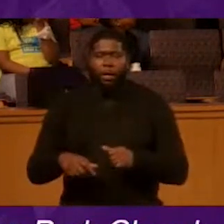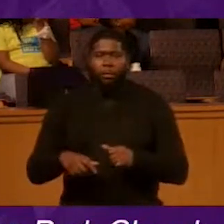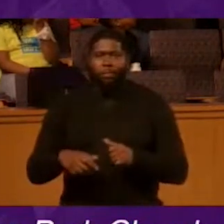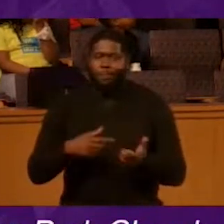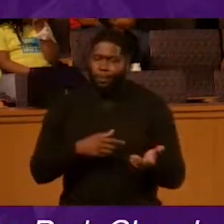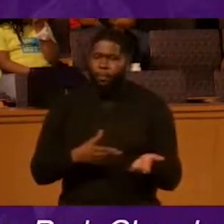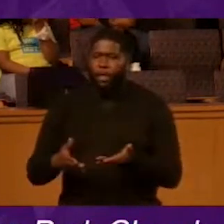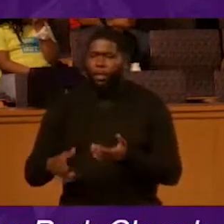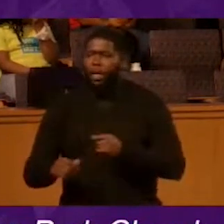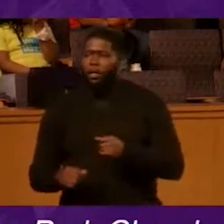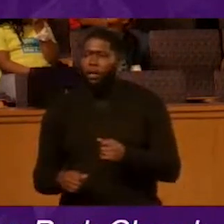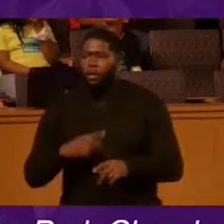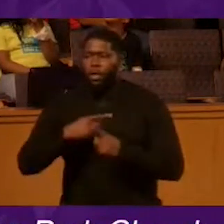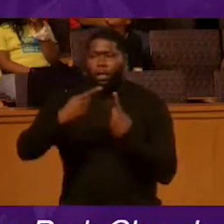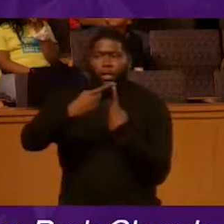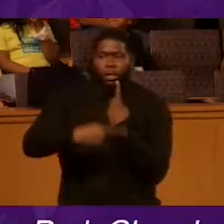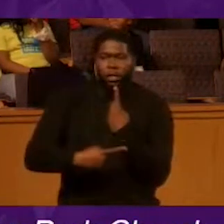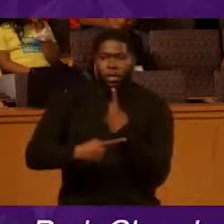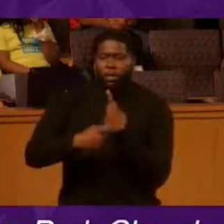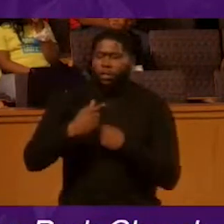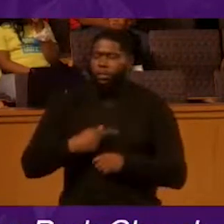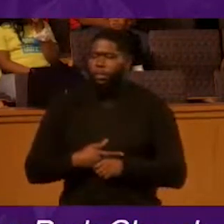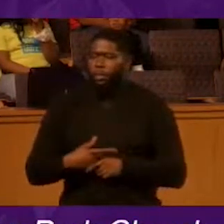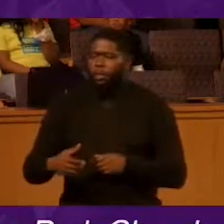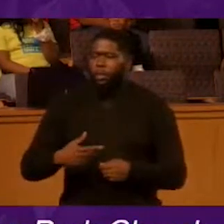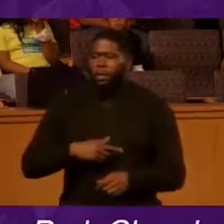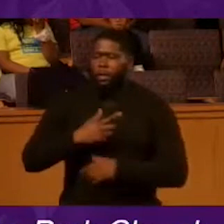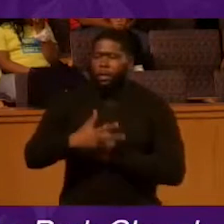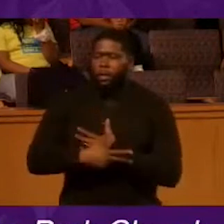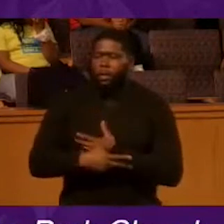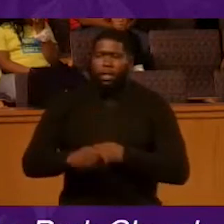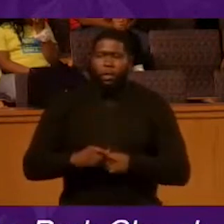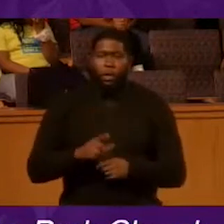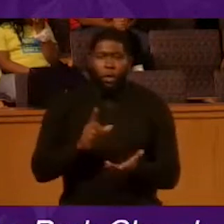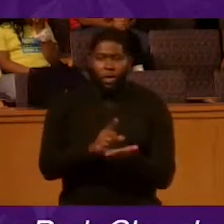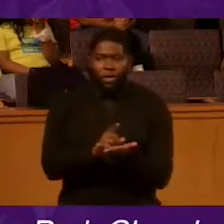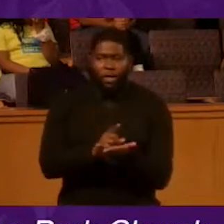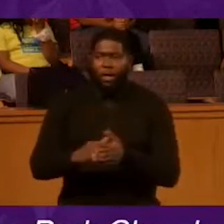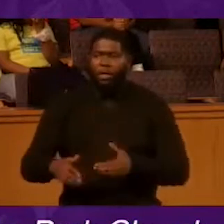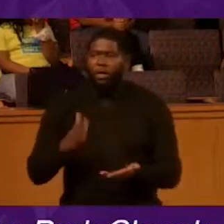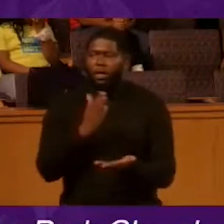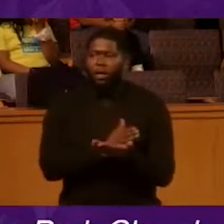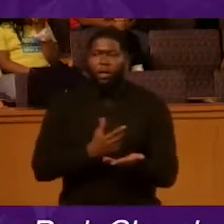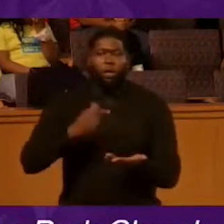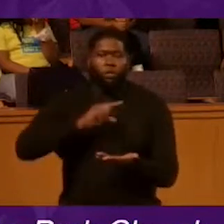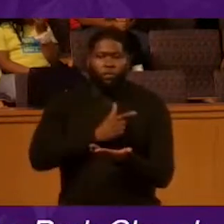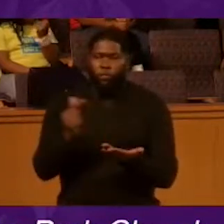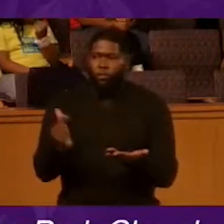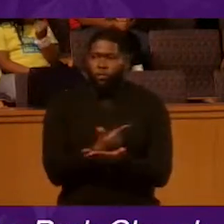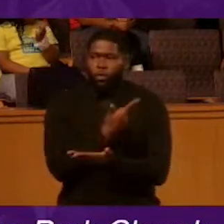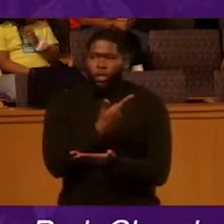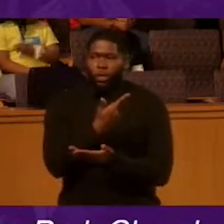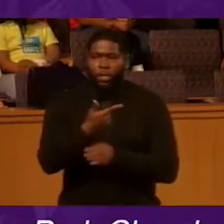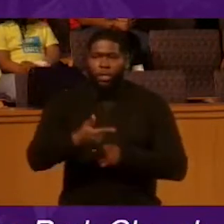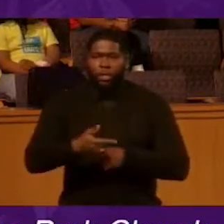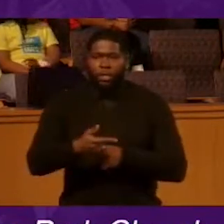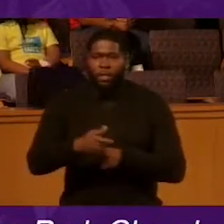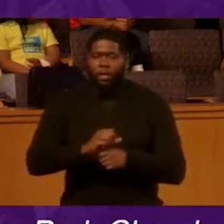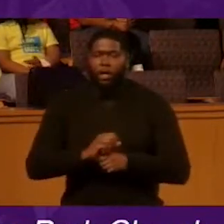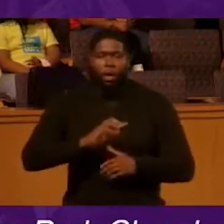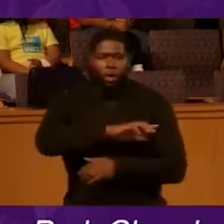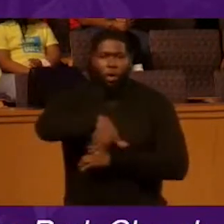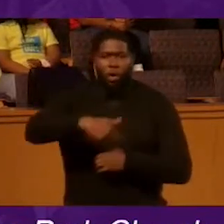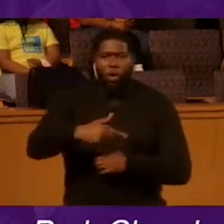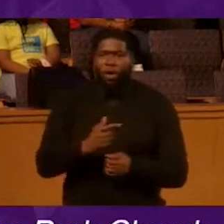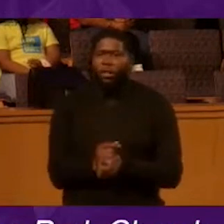scholarship application today. Your day of commencement is just around the corner, and we want to make sure you have all